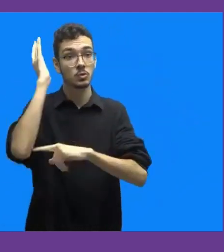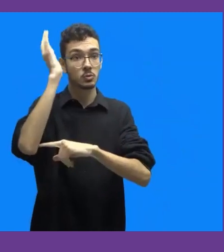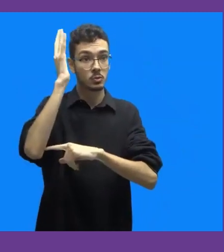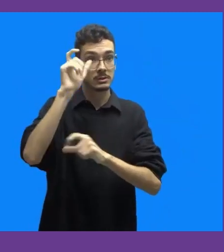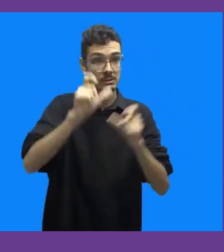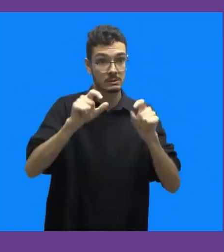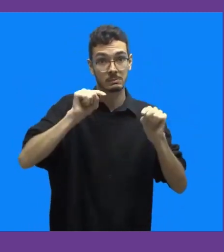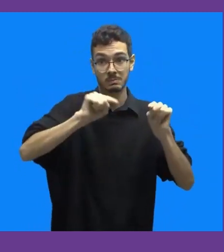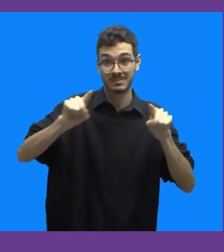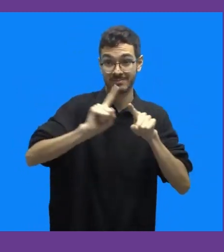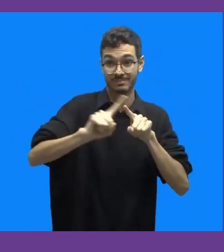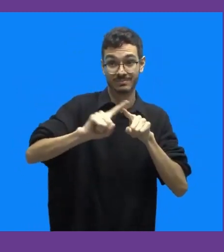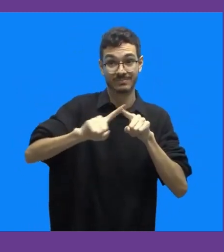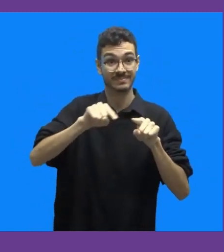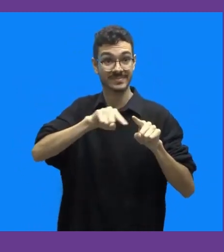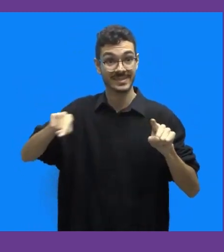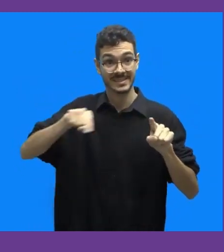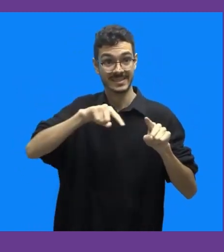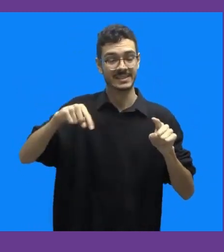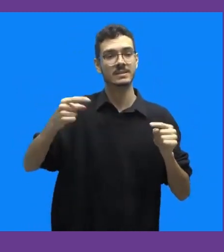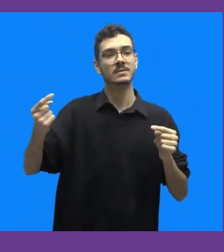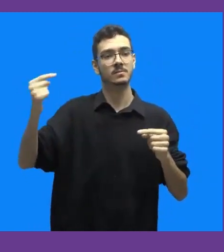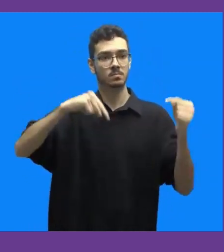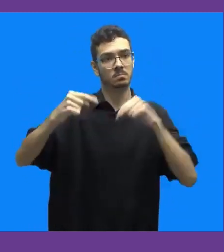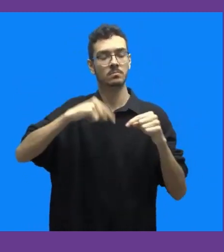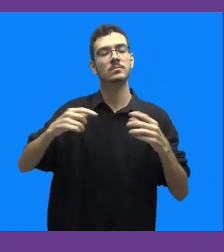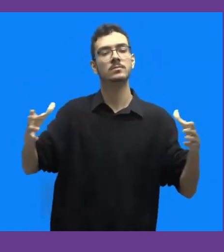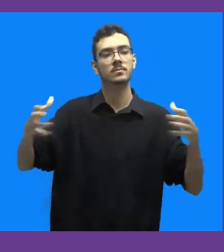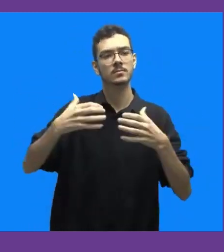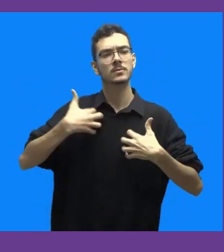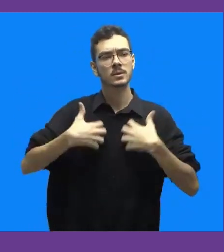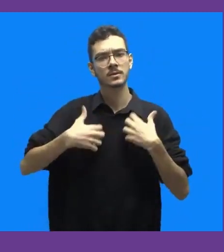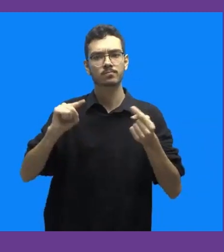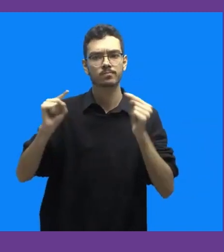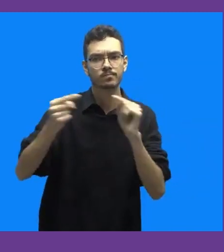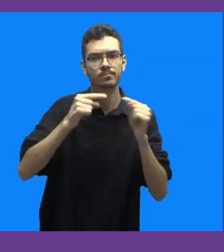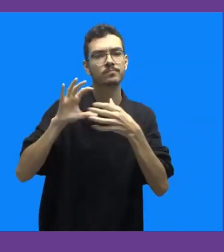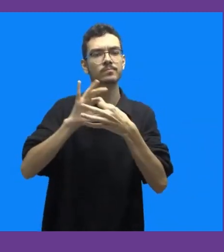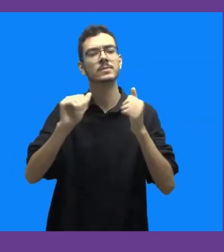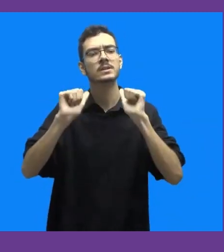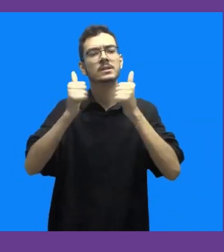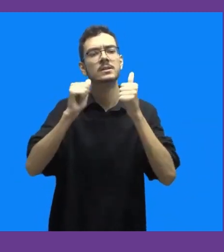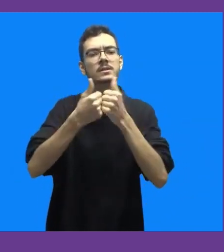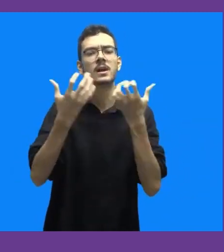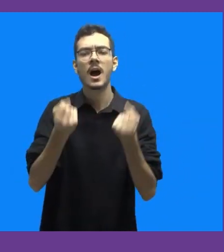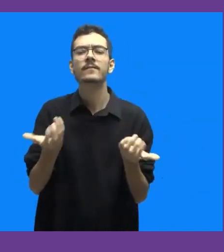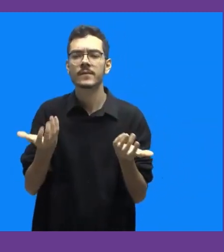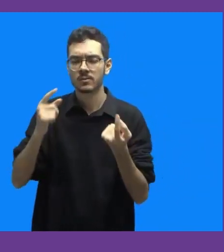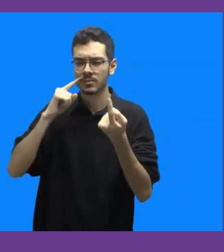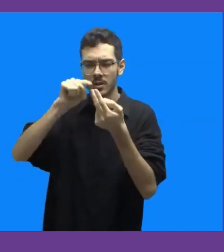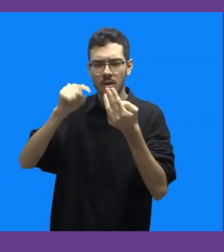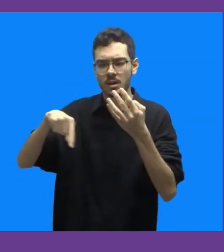it. From that, we discussed the challenges that we're having and started to educate them into the ways